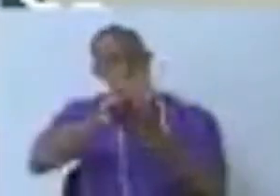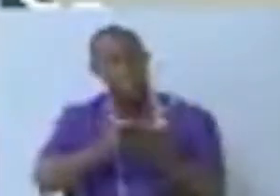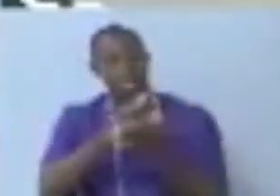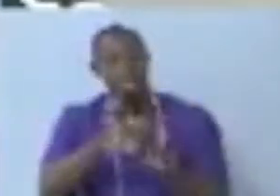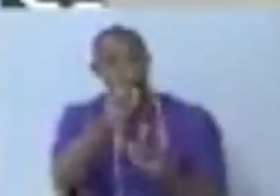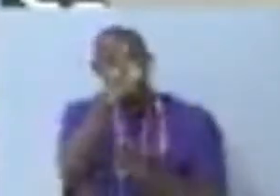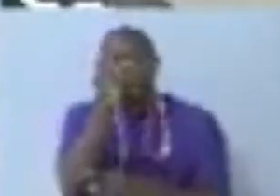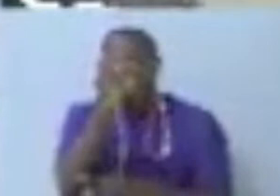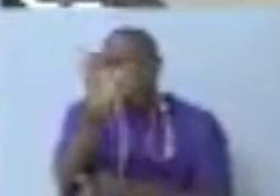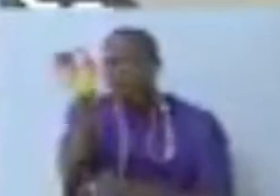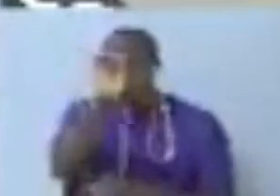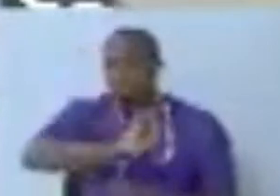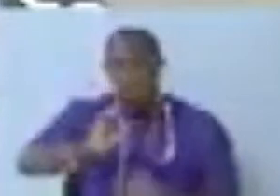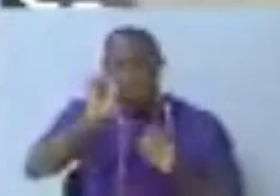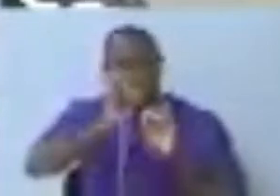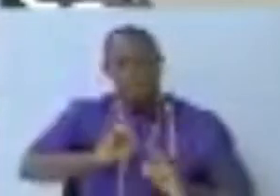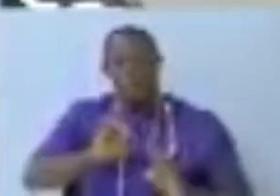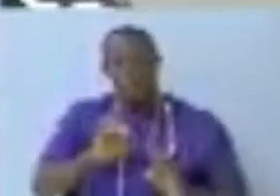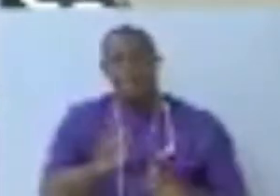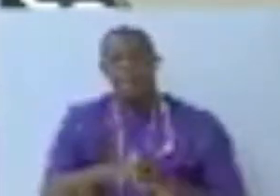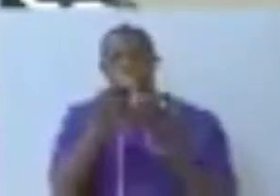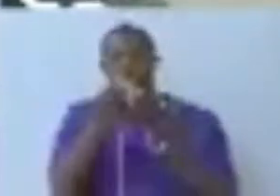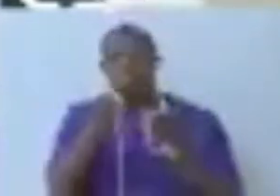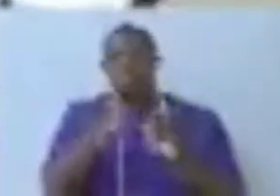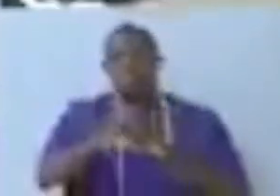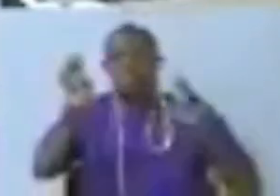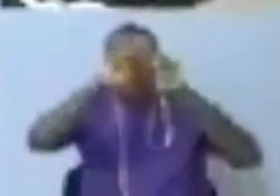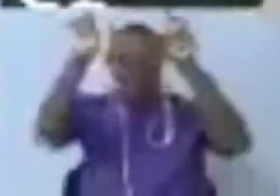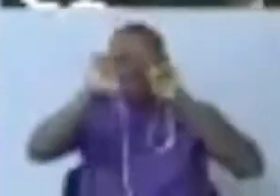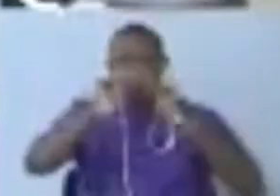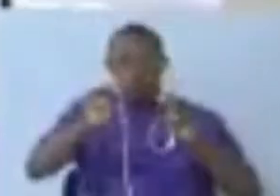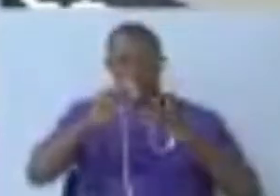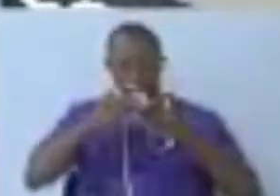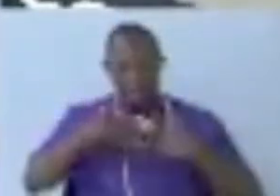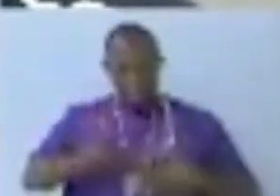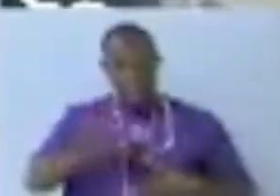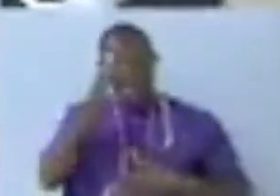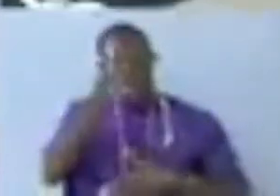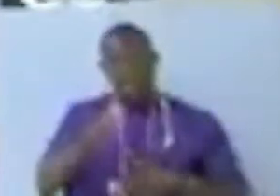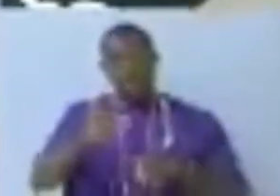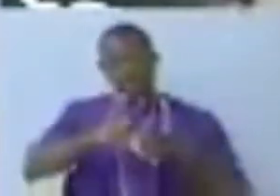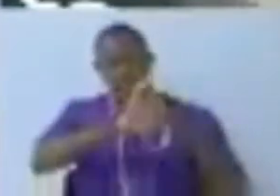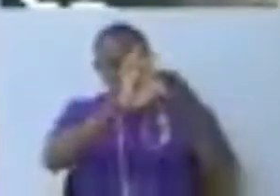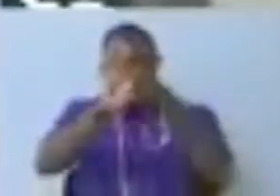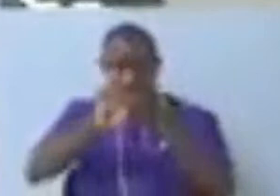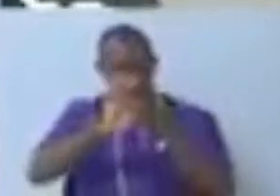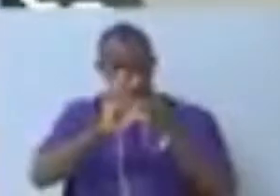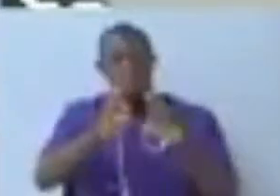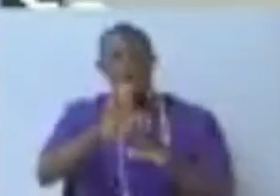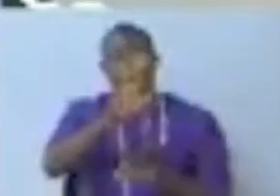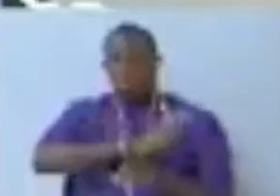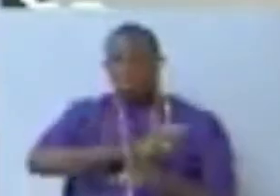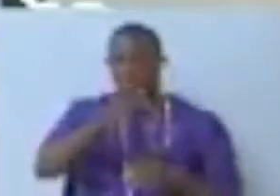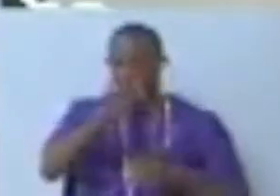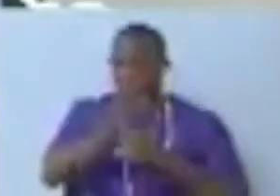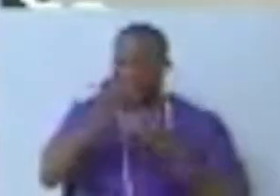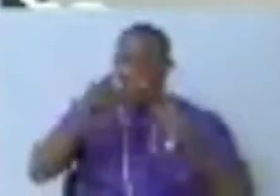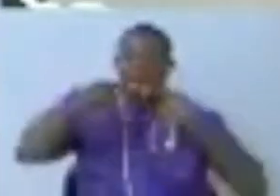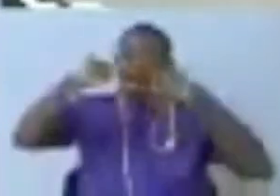did not say anything. The international human rights organizations also published it.